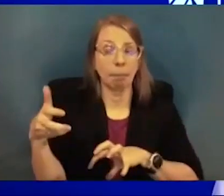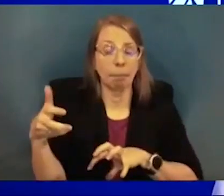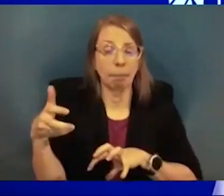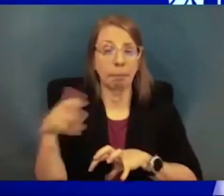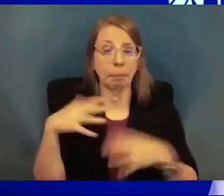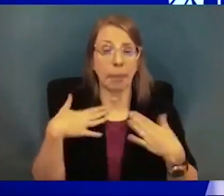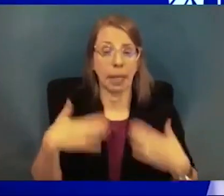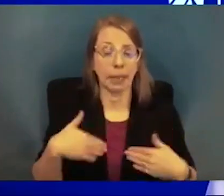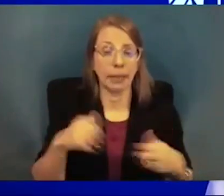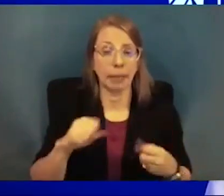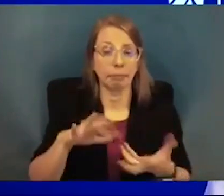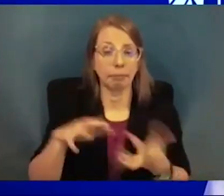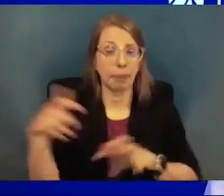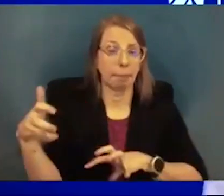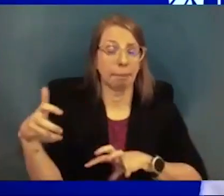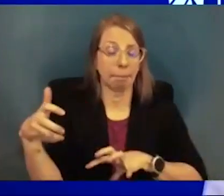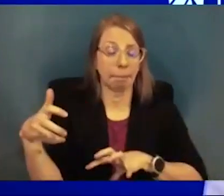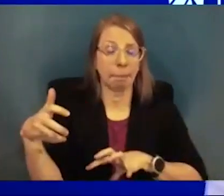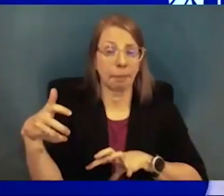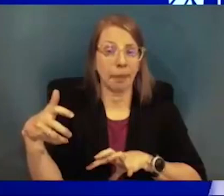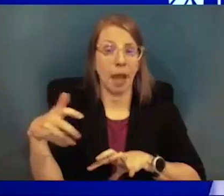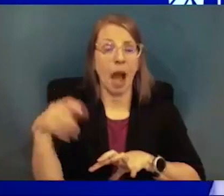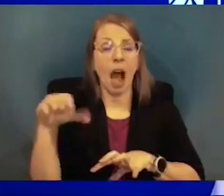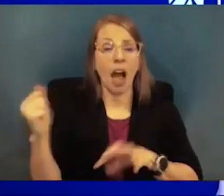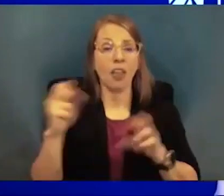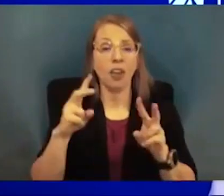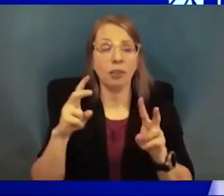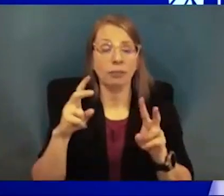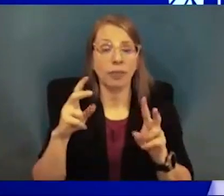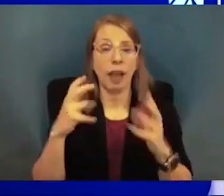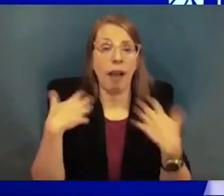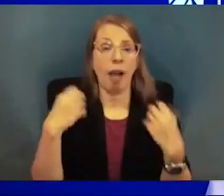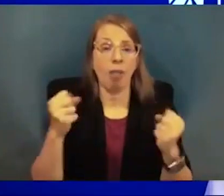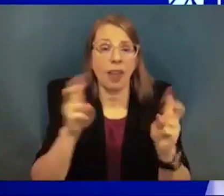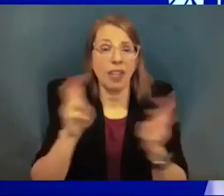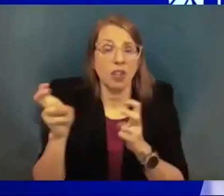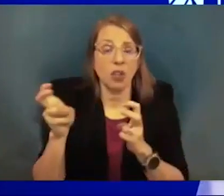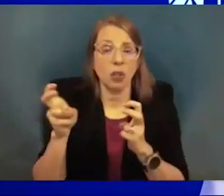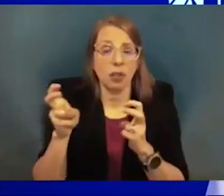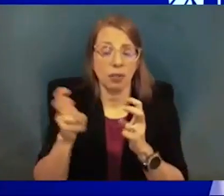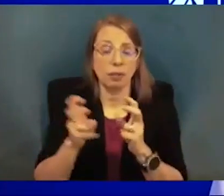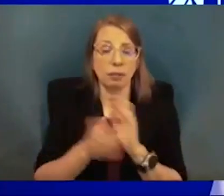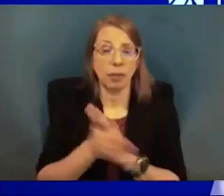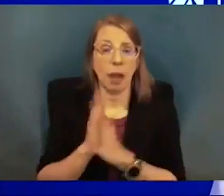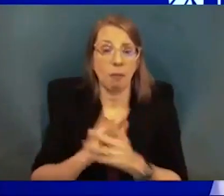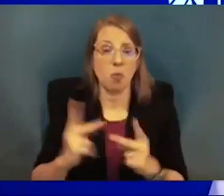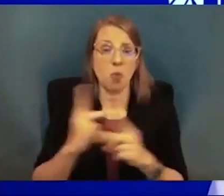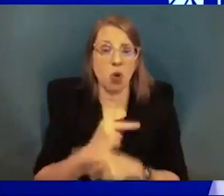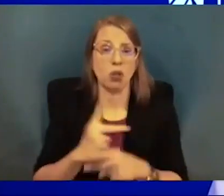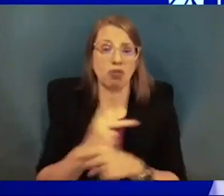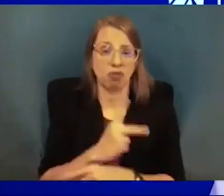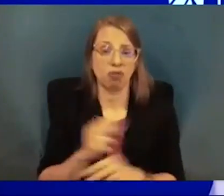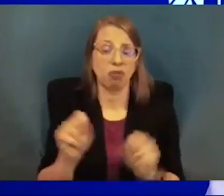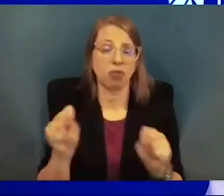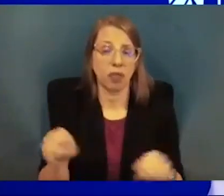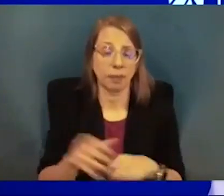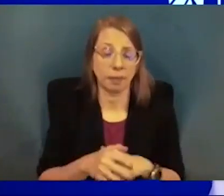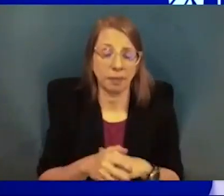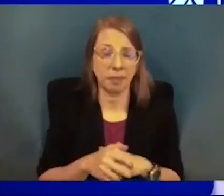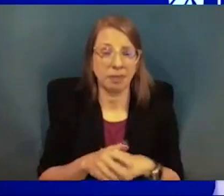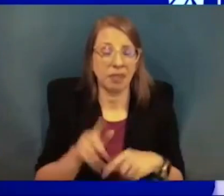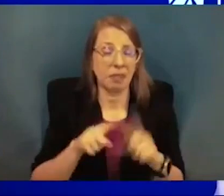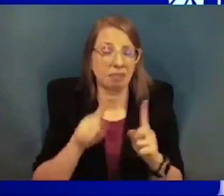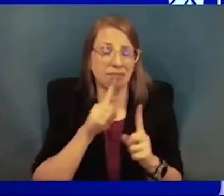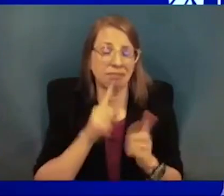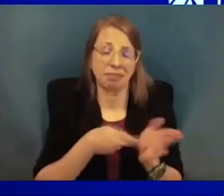can become more exaggerated and more of a problem or an issue. But as far as we know, there's not really a